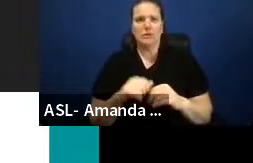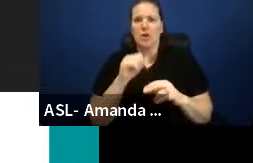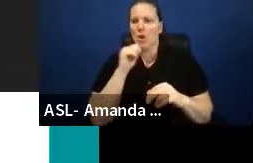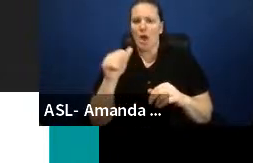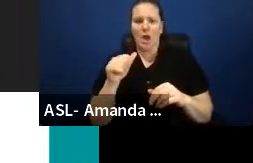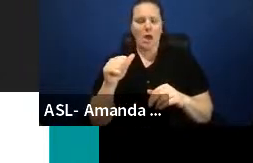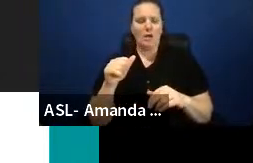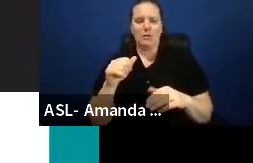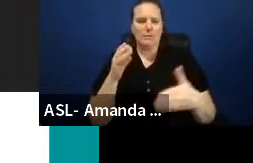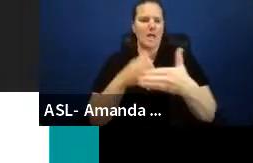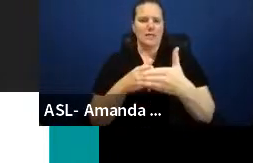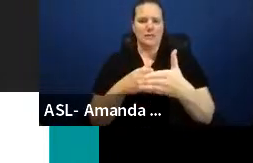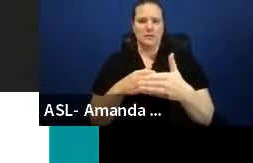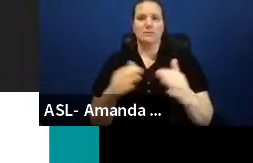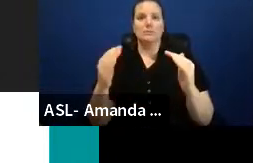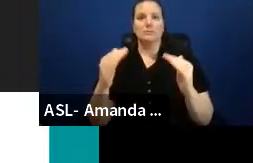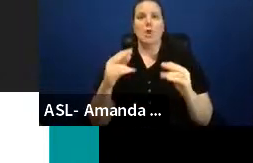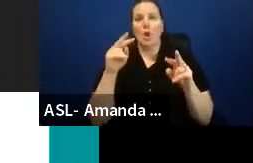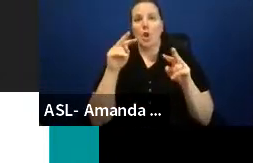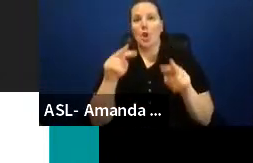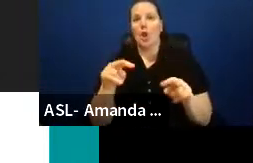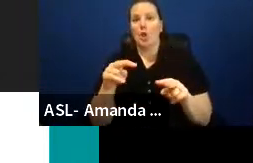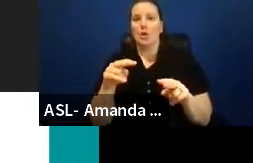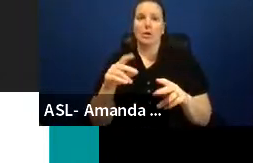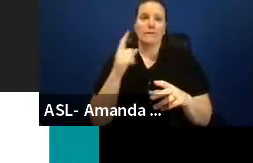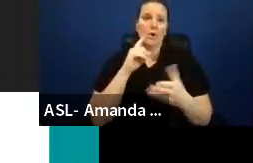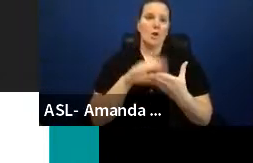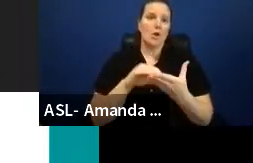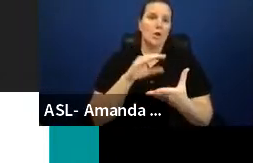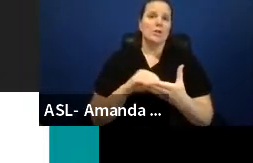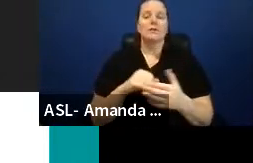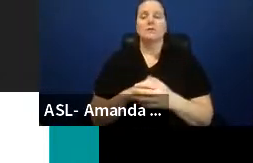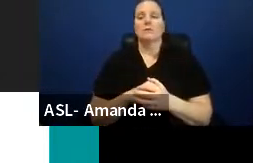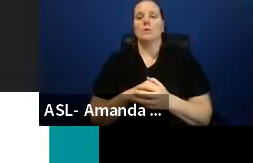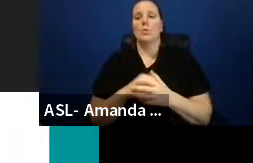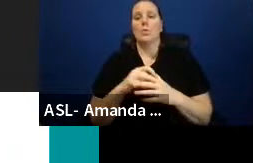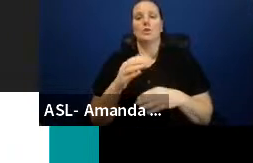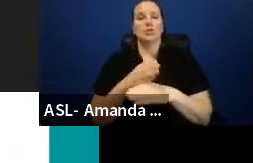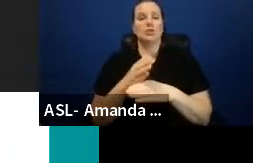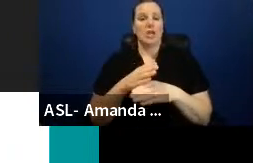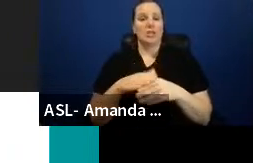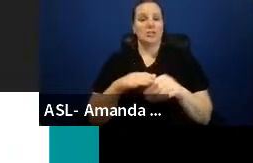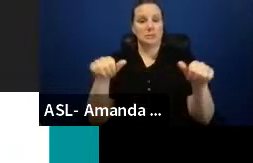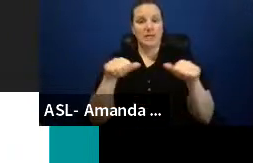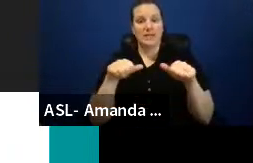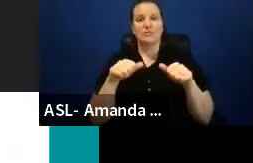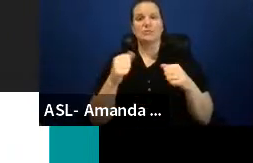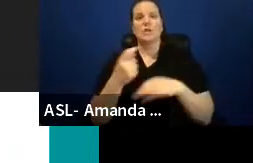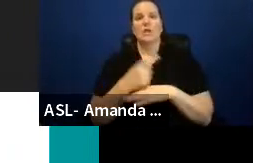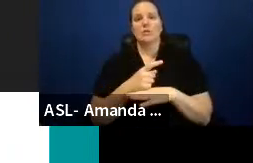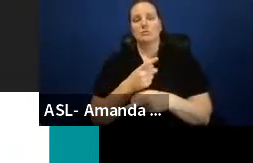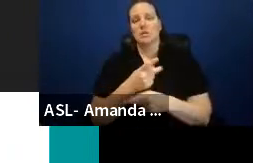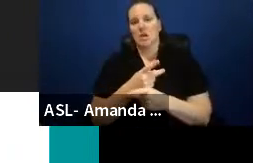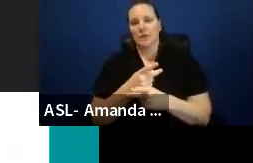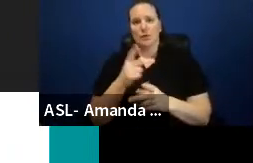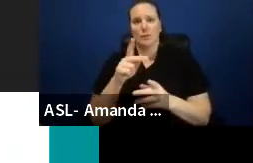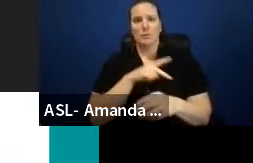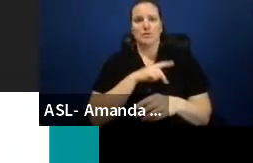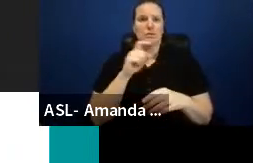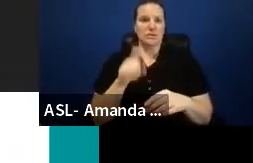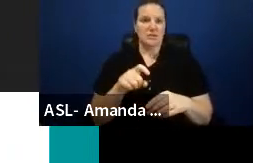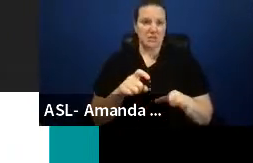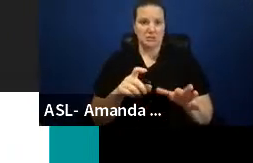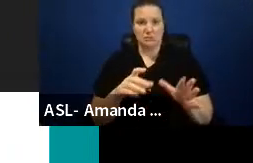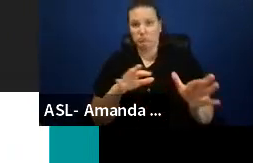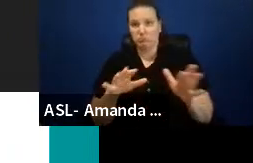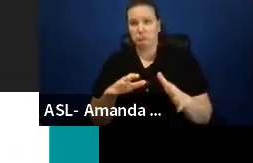Advisory group members will turn on cameras as you share this space together. Take care of your personal needs as they come up. So